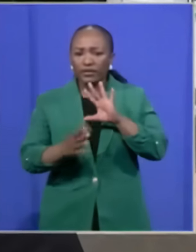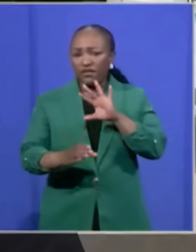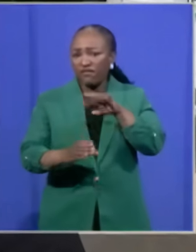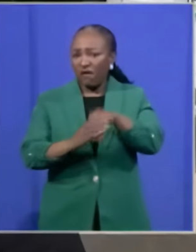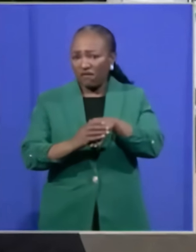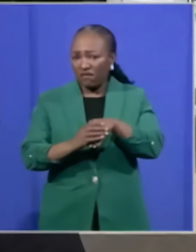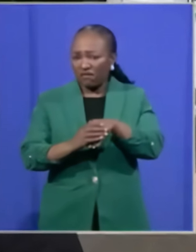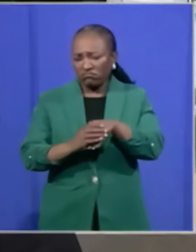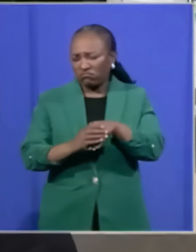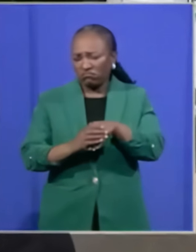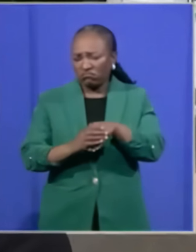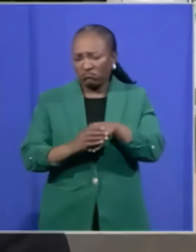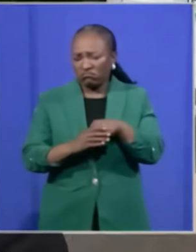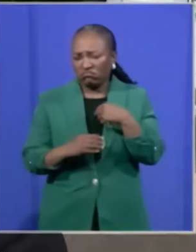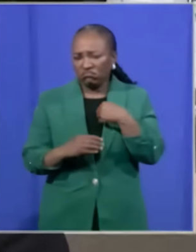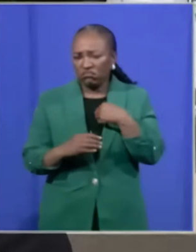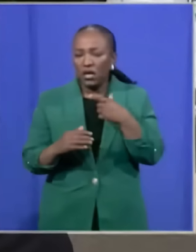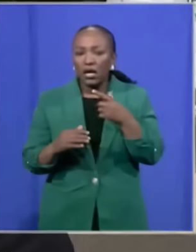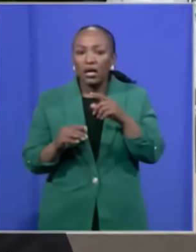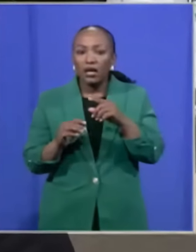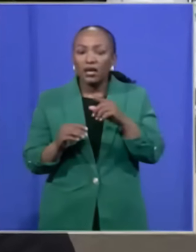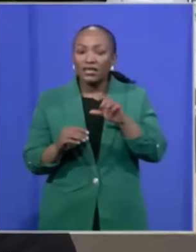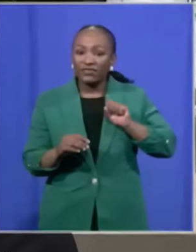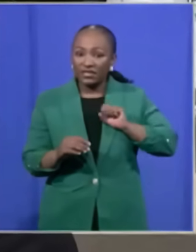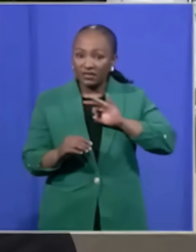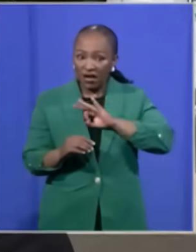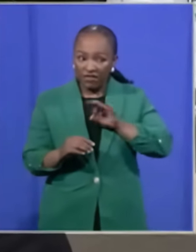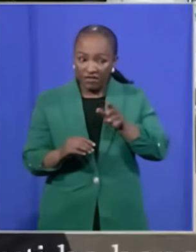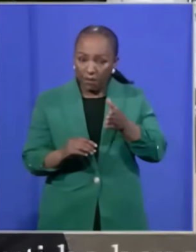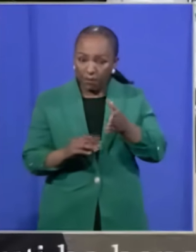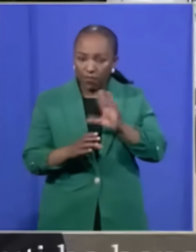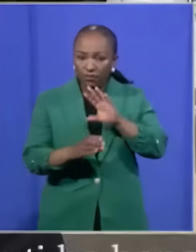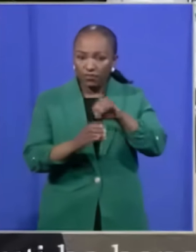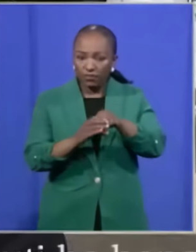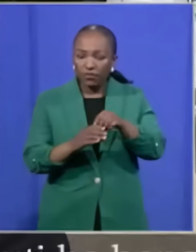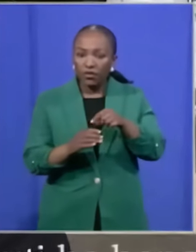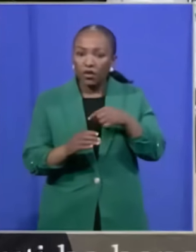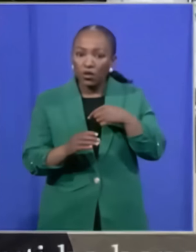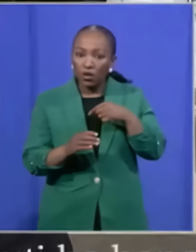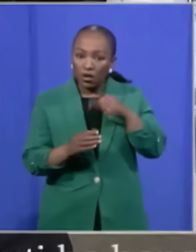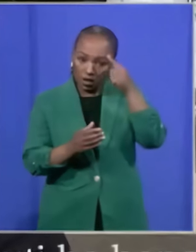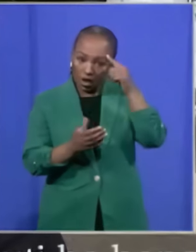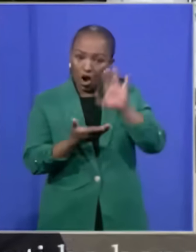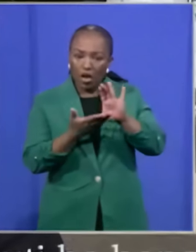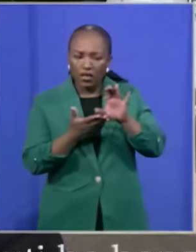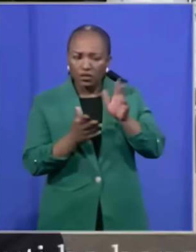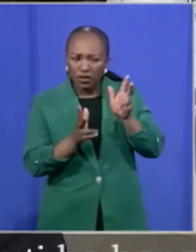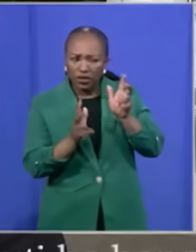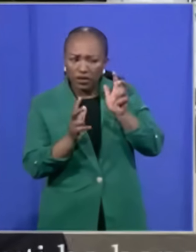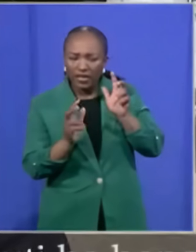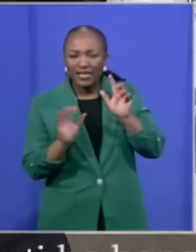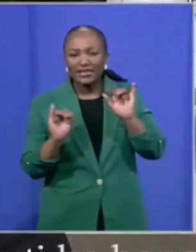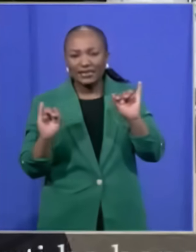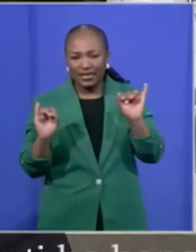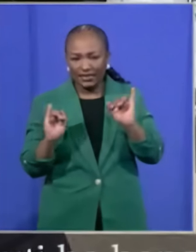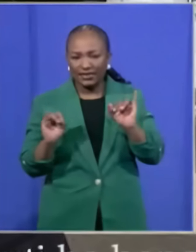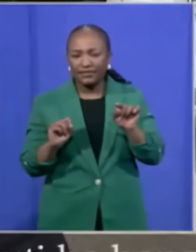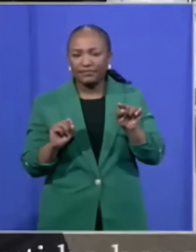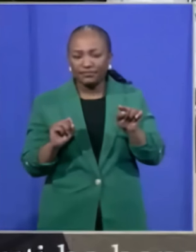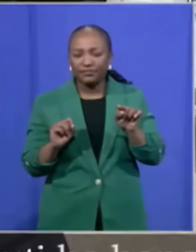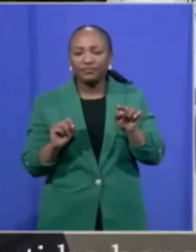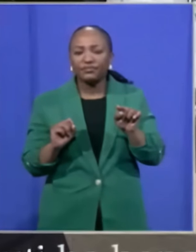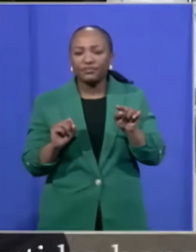rona o kene tabeng tse tsa NSFAS. Really college ke taba e reng kang serious haholo eo, mme re